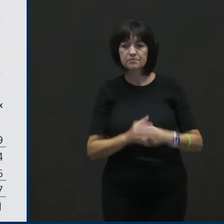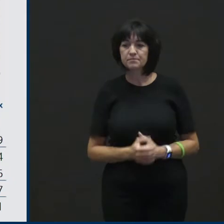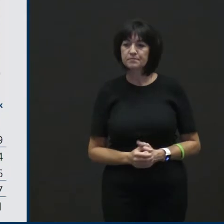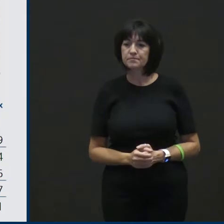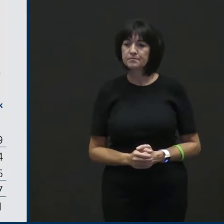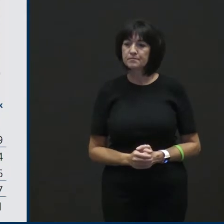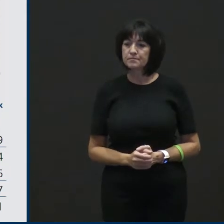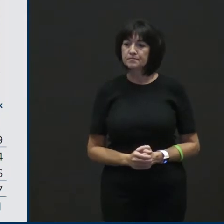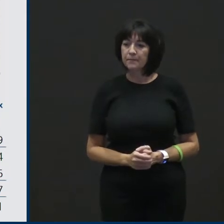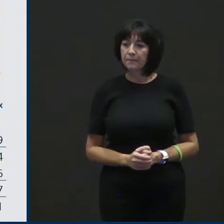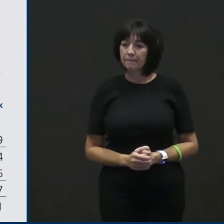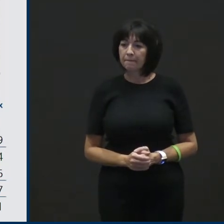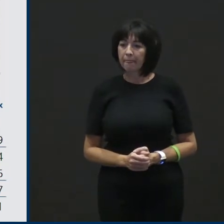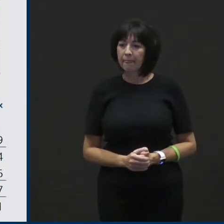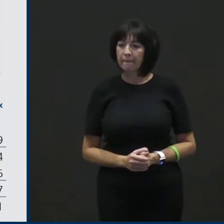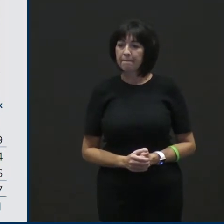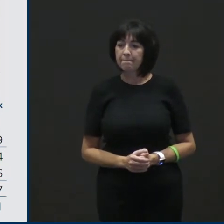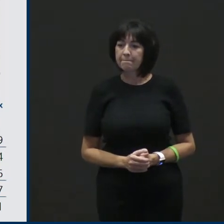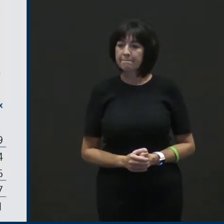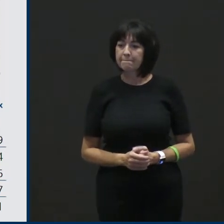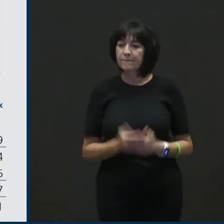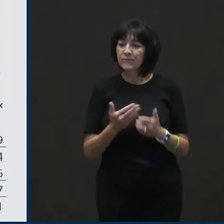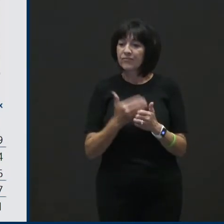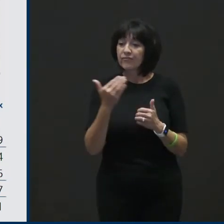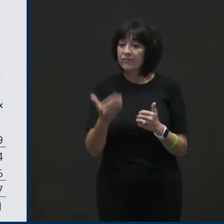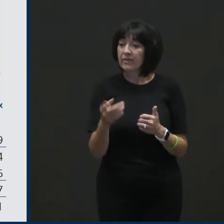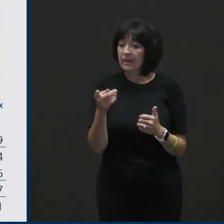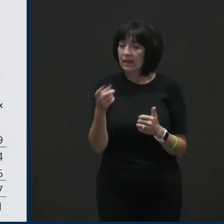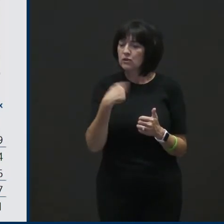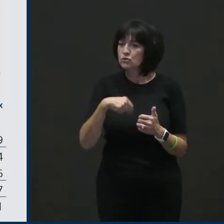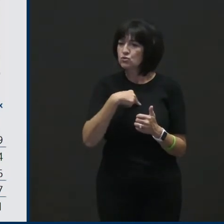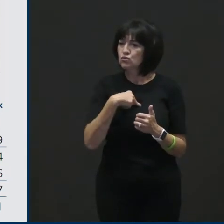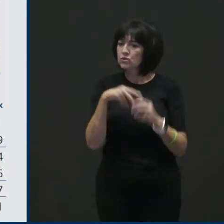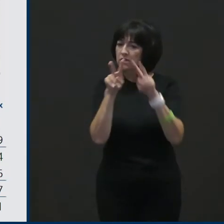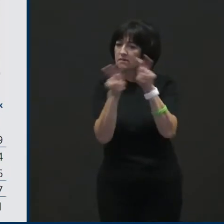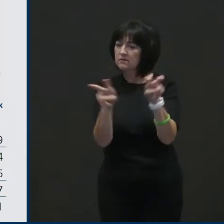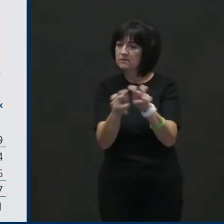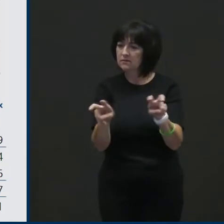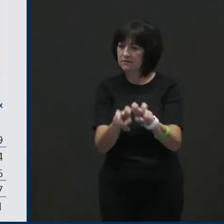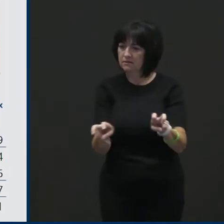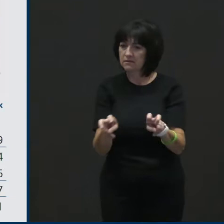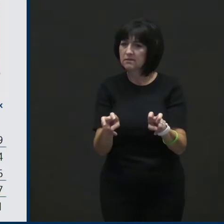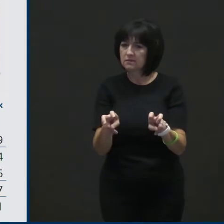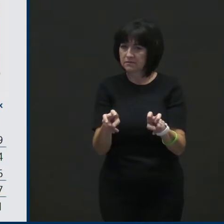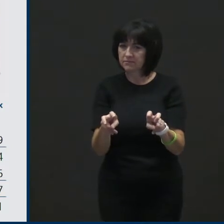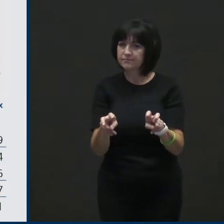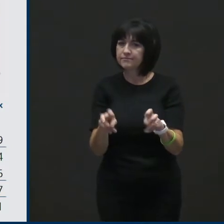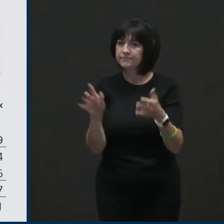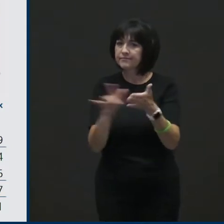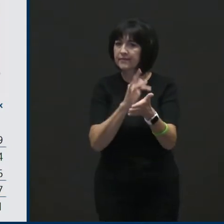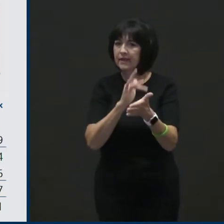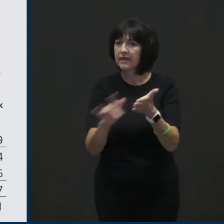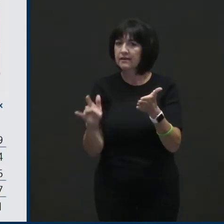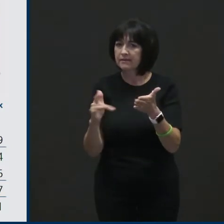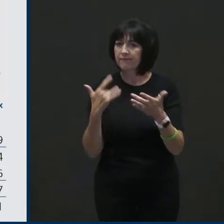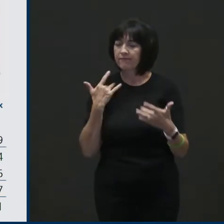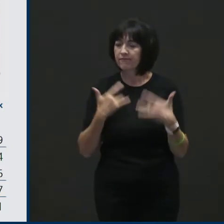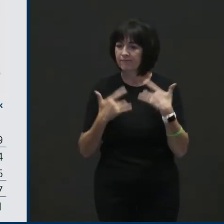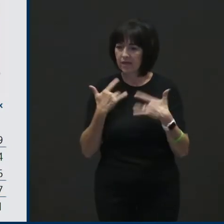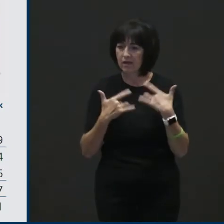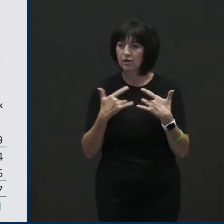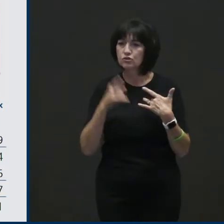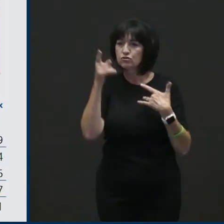slide, we actually look at infection broken down again by age, where you can see a little